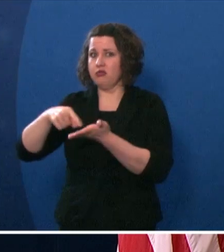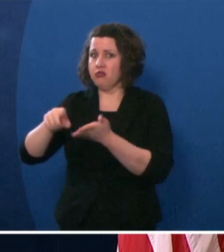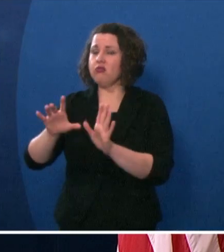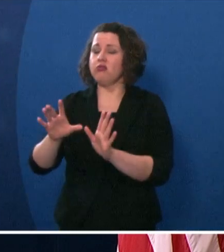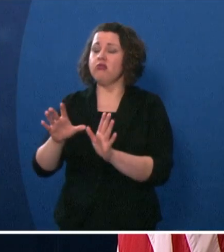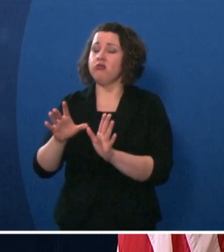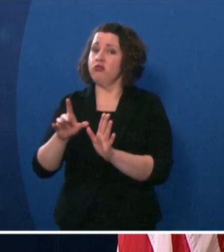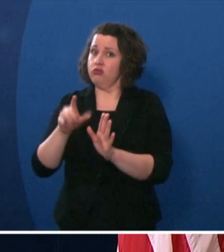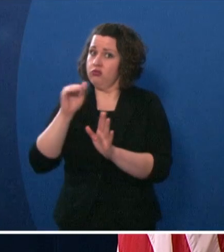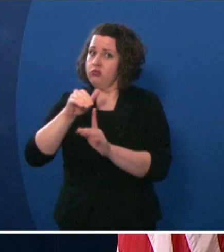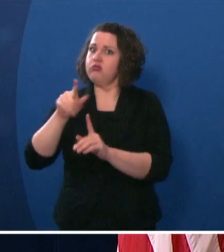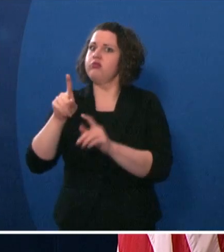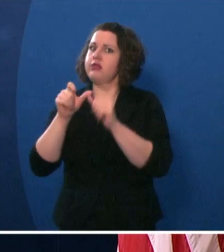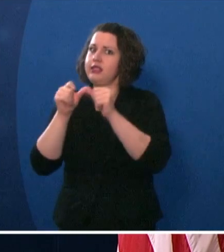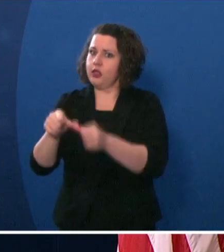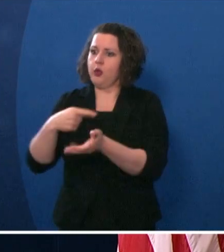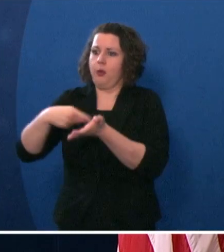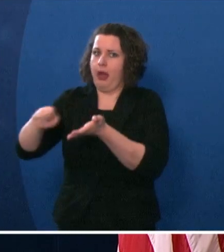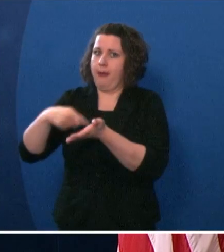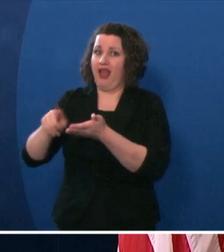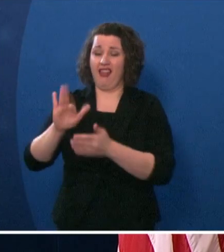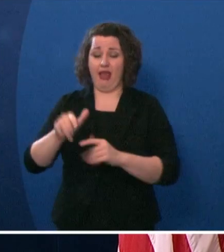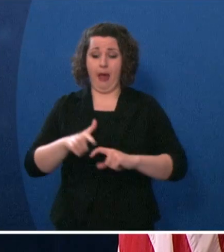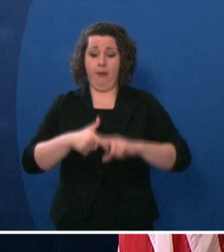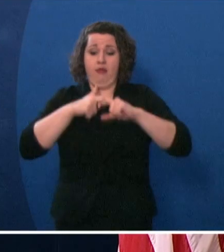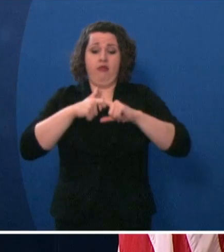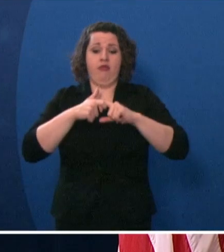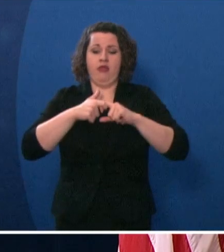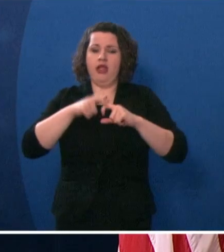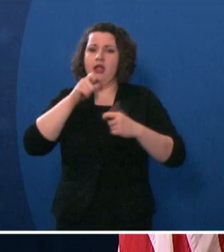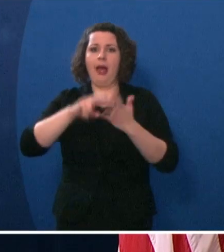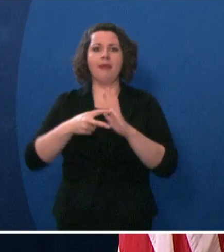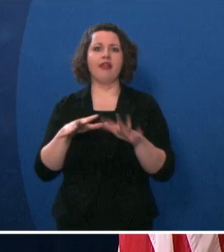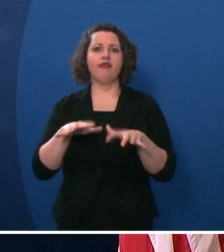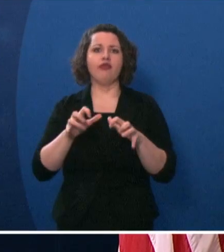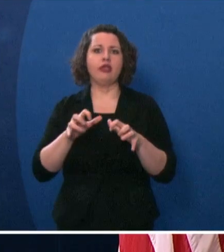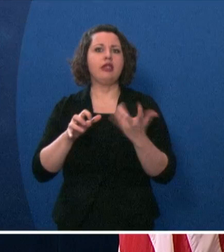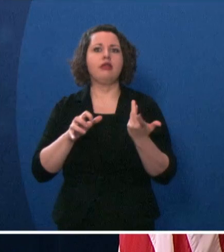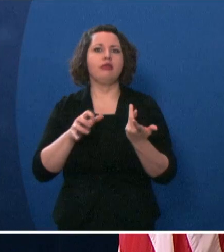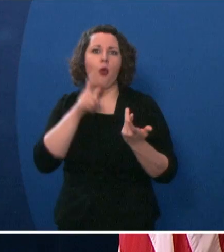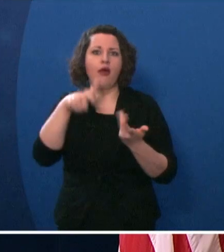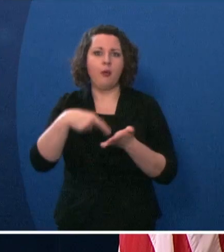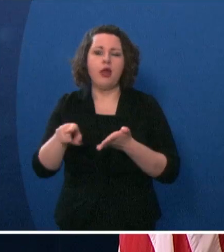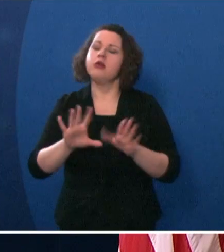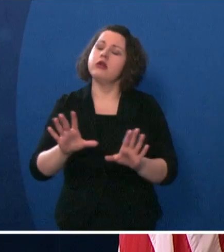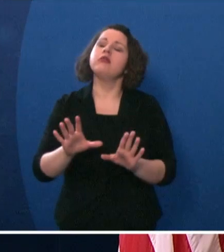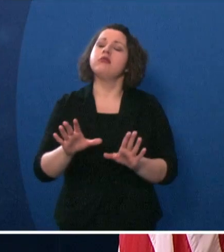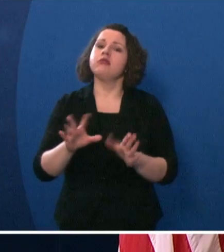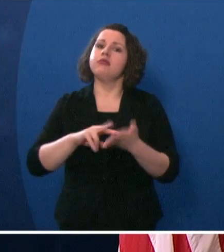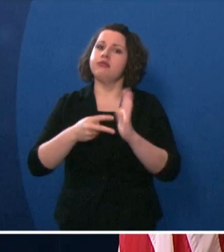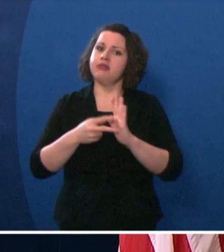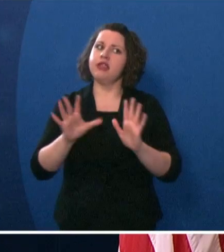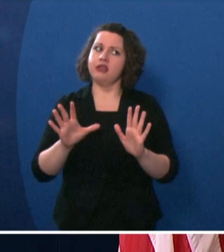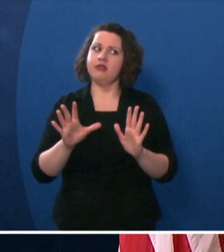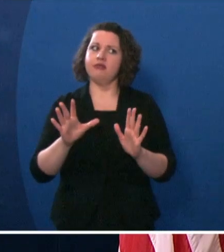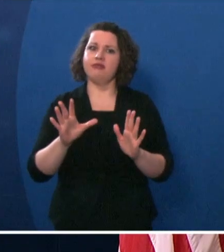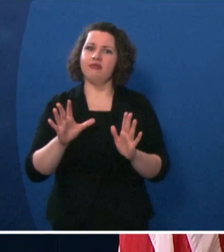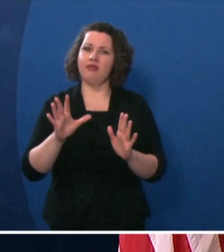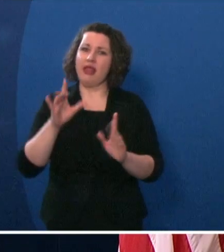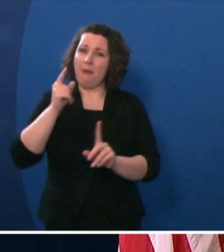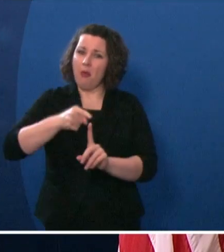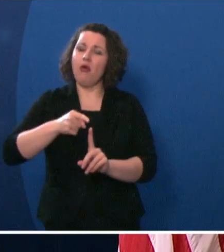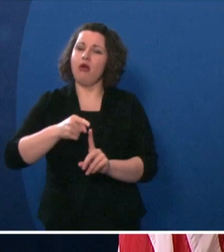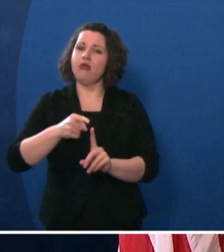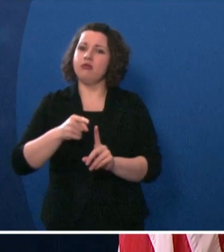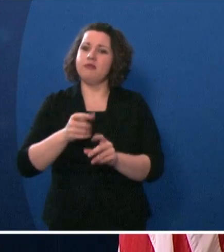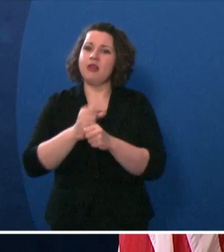your payments as usual. The moratorium was not a freeze on payments, but rather a necessary public health protection to